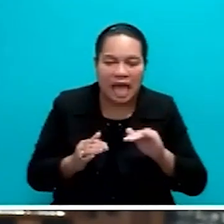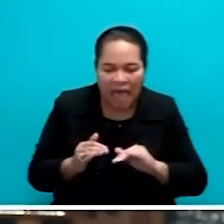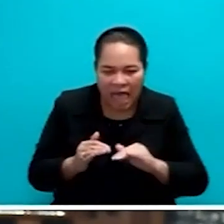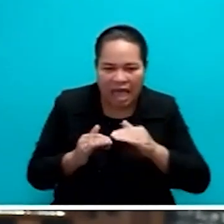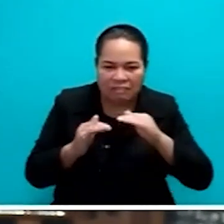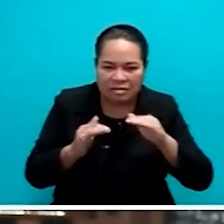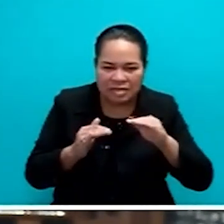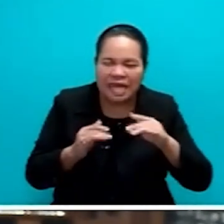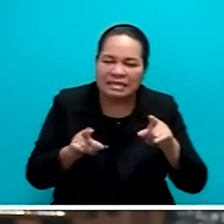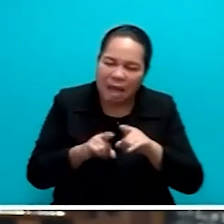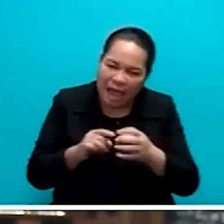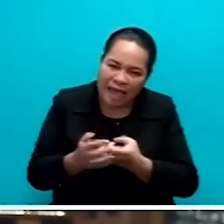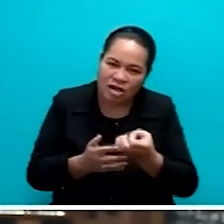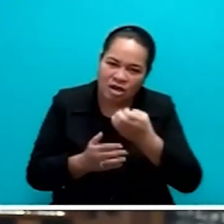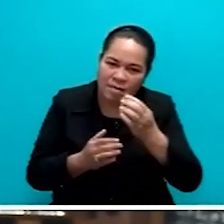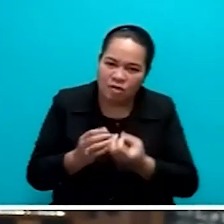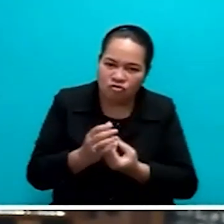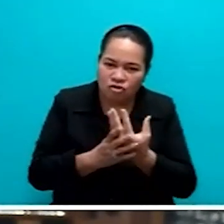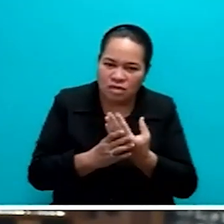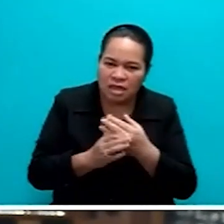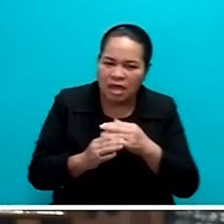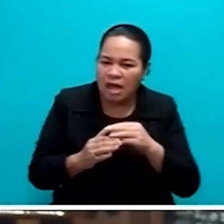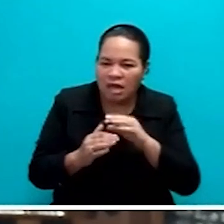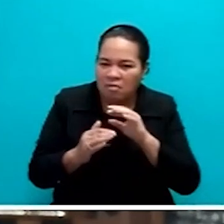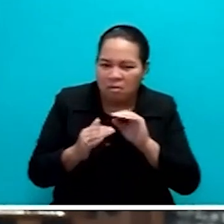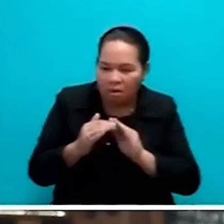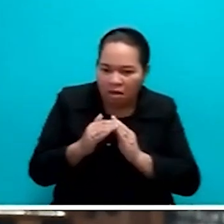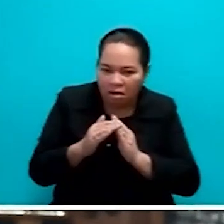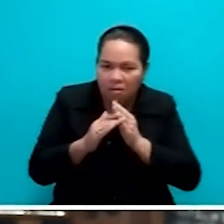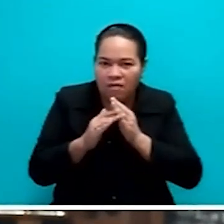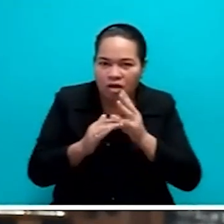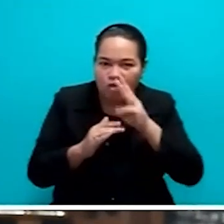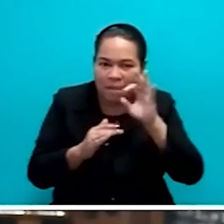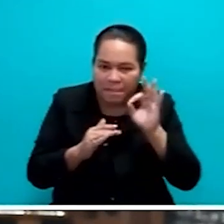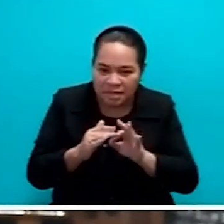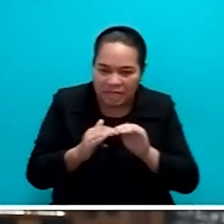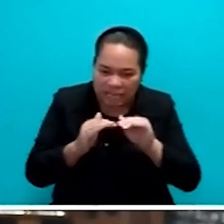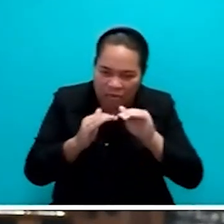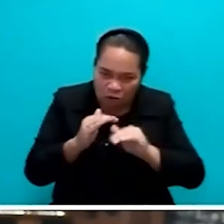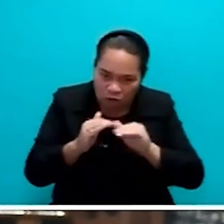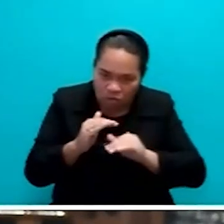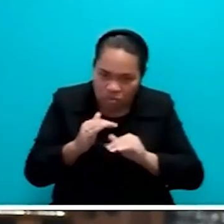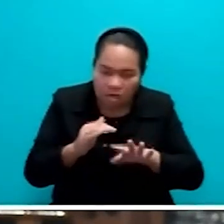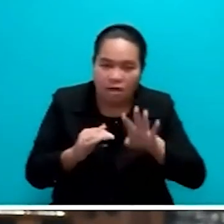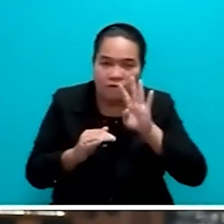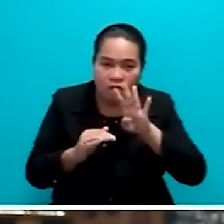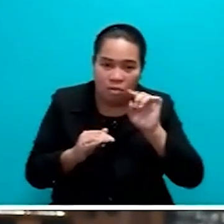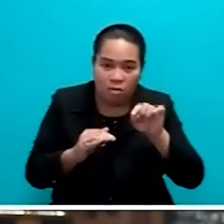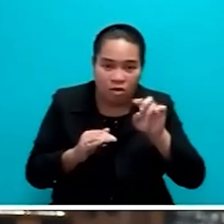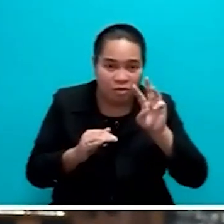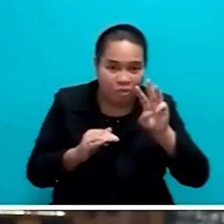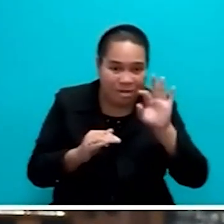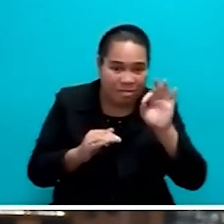economic growth rate barely exceeded 3%, well below the average growth rate of